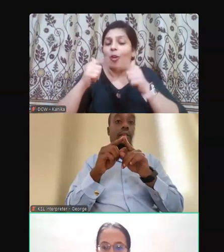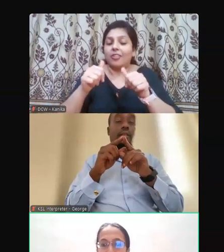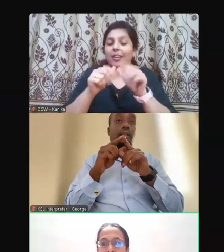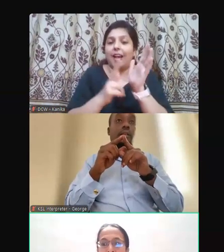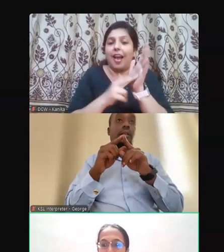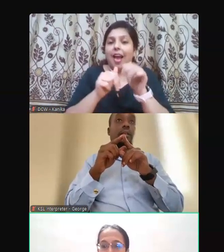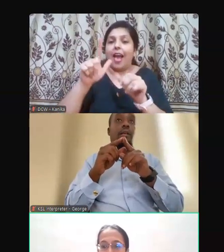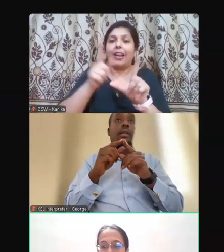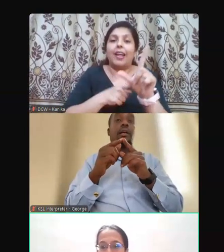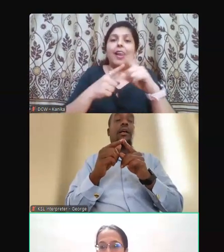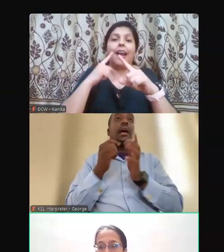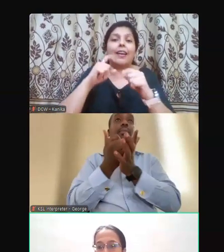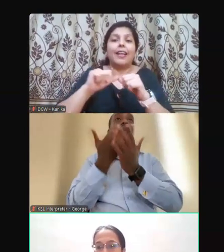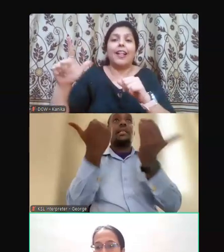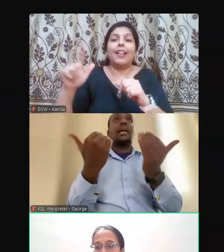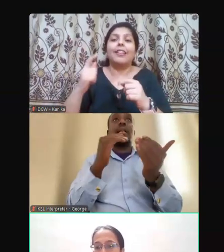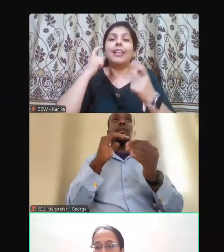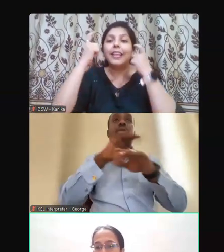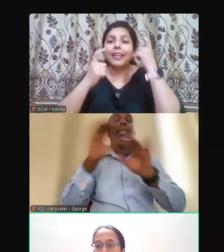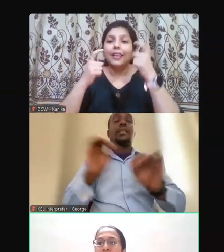clarity. So